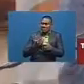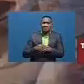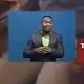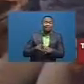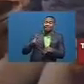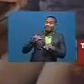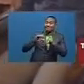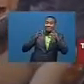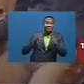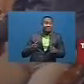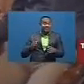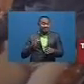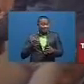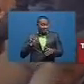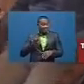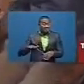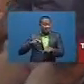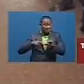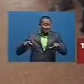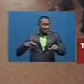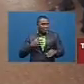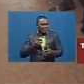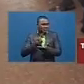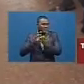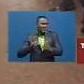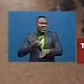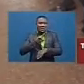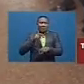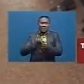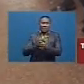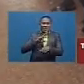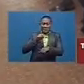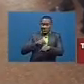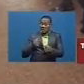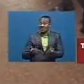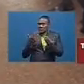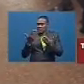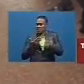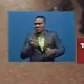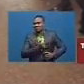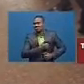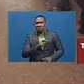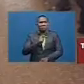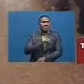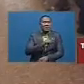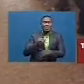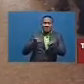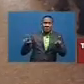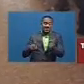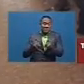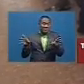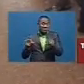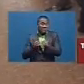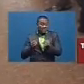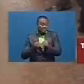electrical contractors in the region, as well as representatives of the Ghana National Fire Service, the military, the police and the district